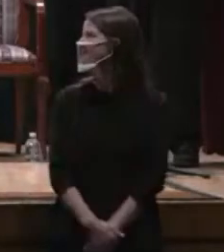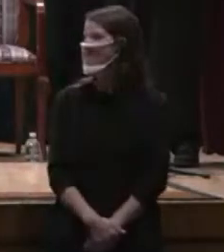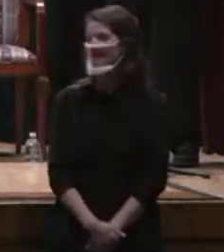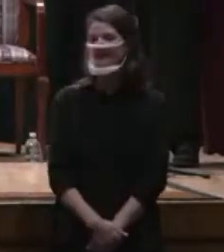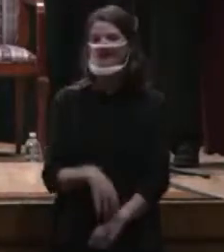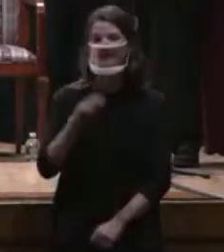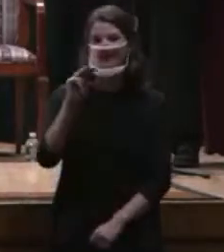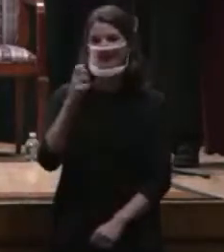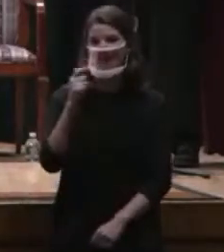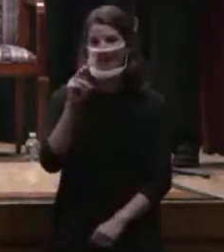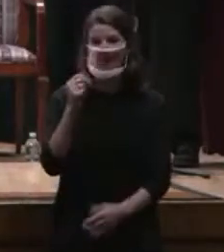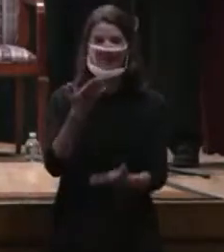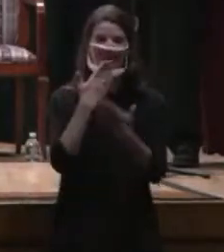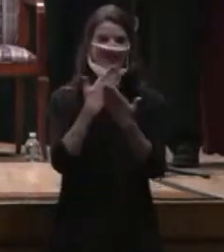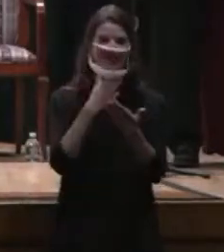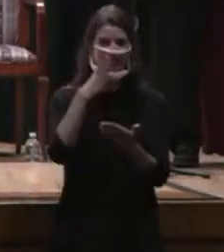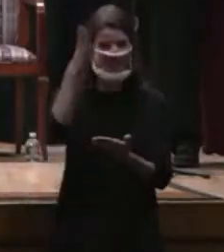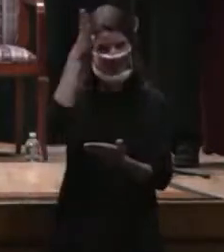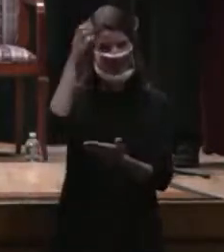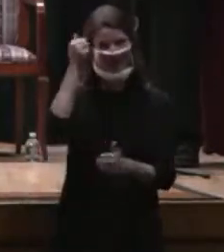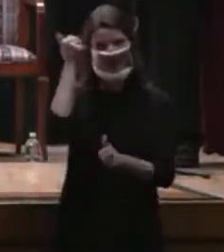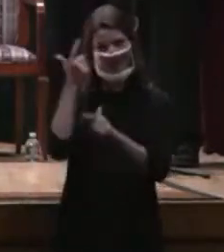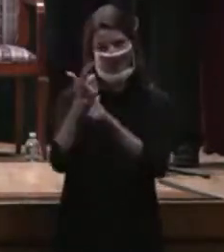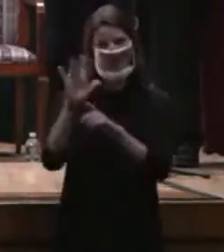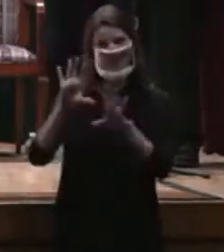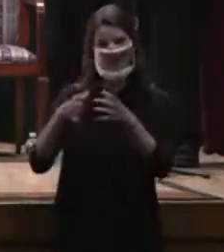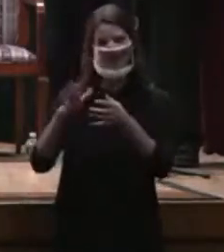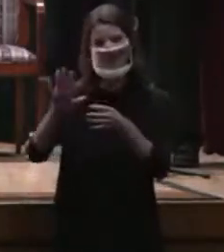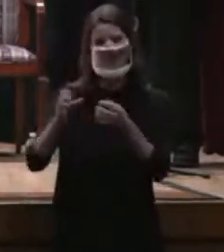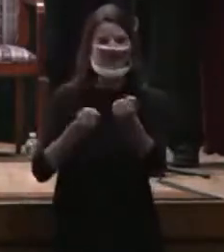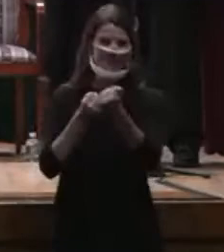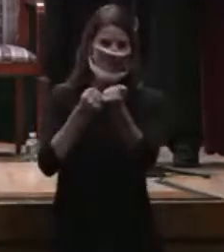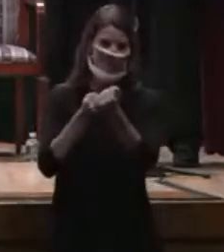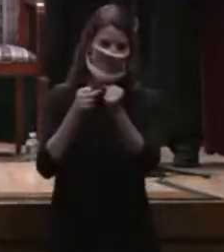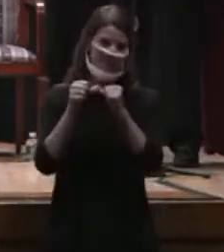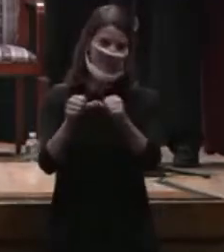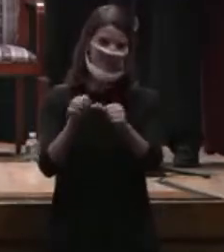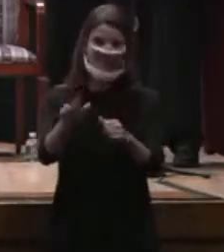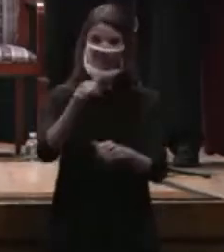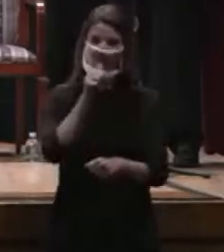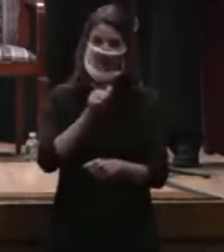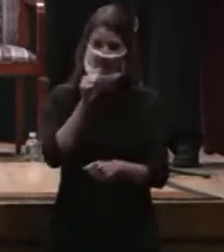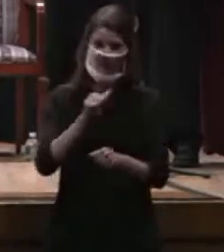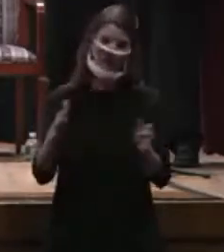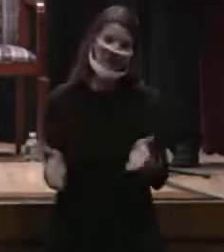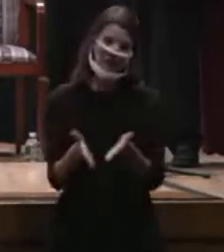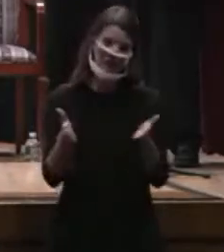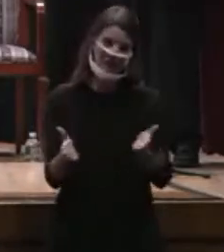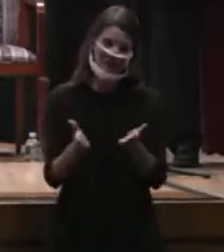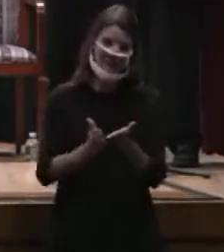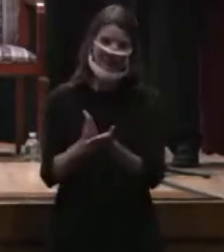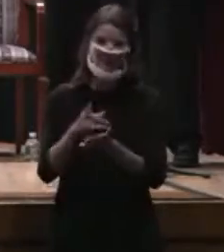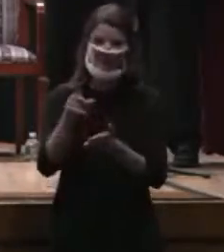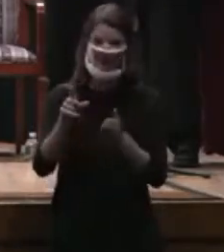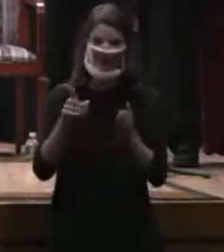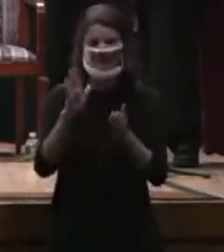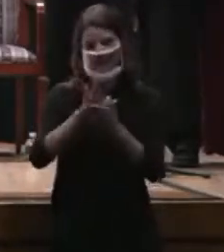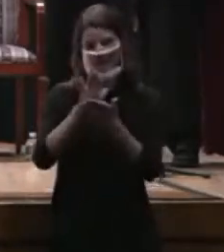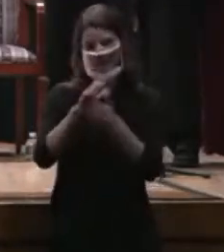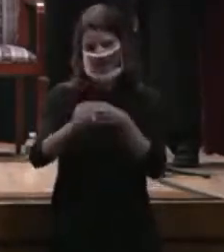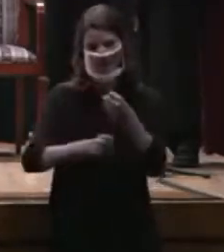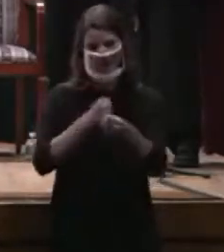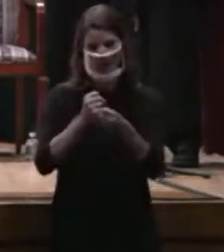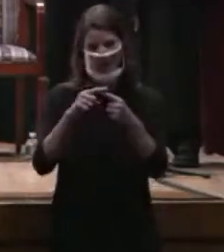Megan Van Houten would like to thank her parents and brothers for their unwavering support, patience, and encouragement throughout this academic year.